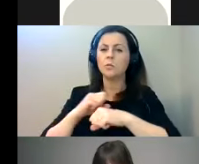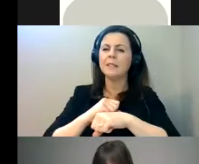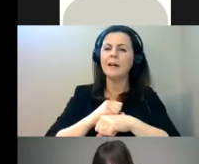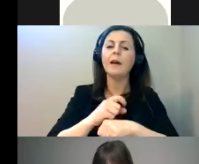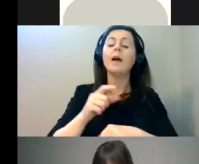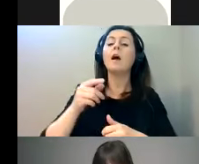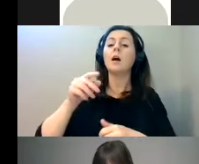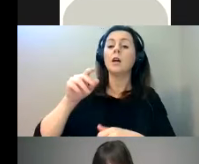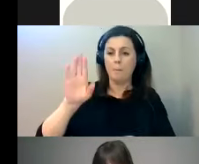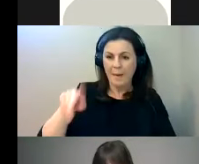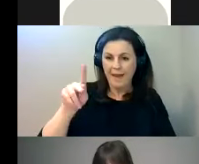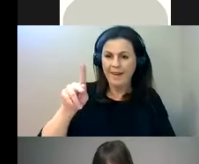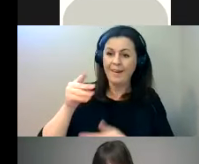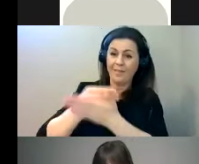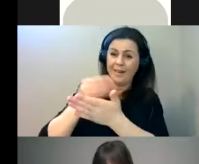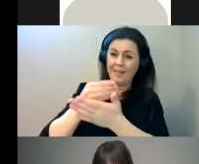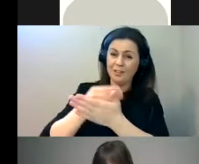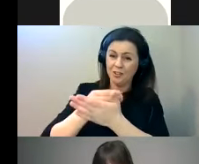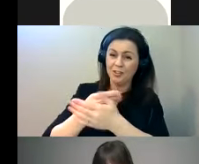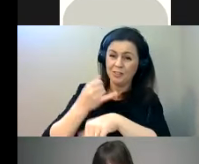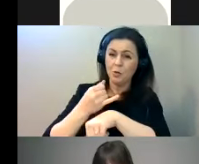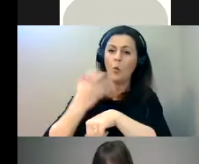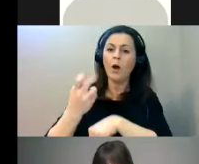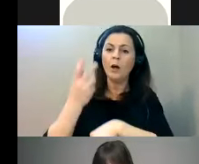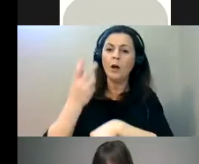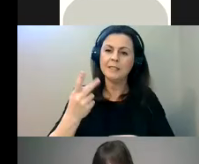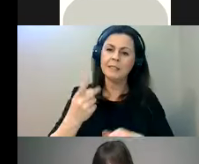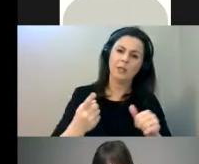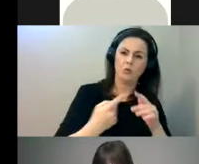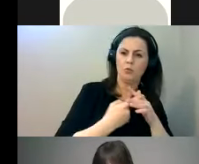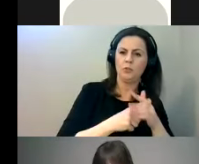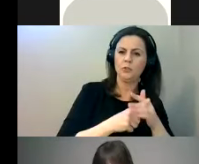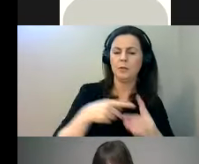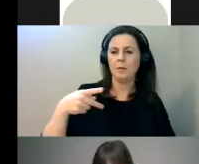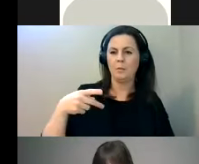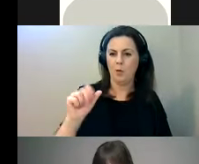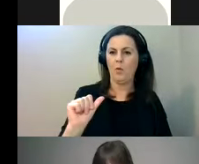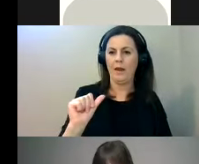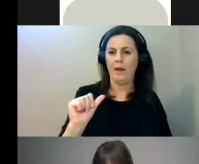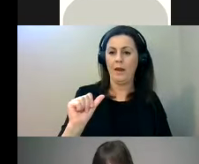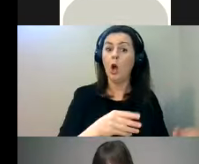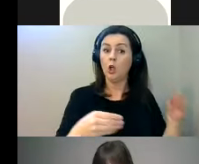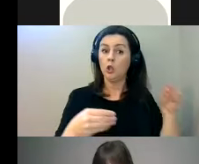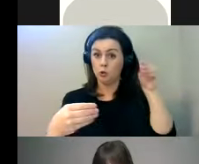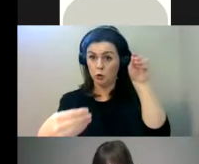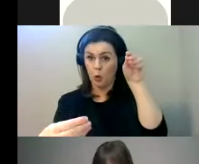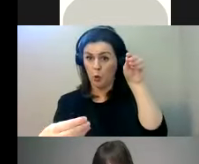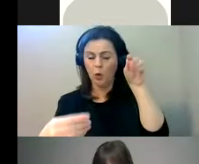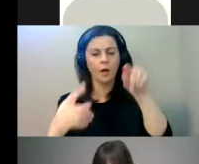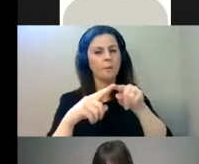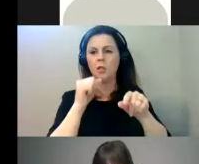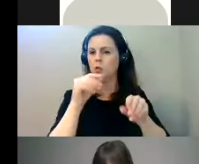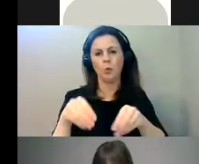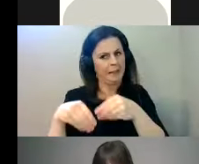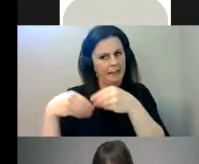power of attorney document. And even though they want to see the original, it's important that they don't keep the original. You can obtain